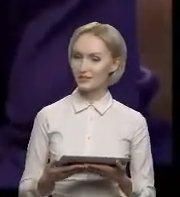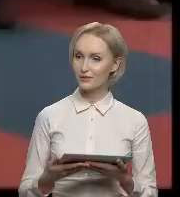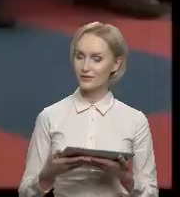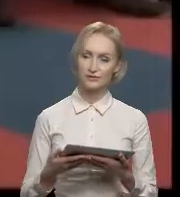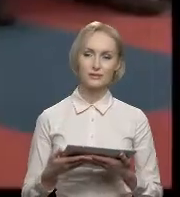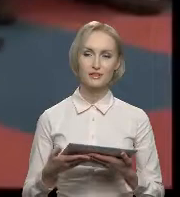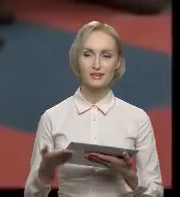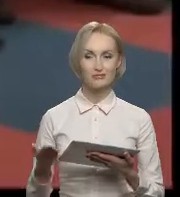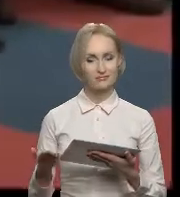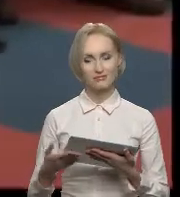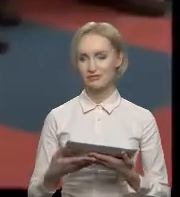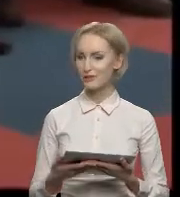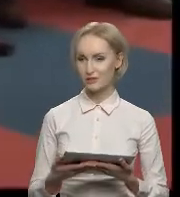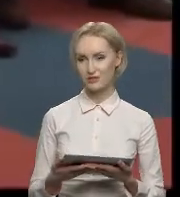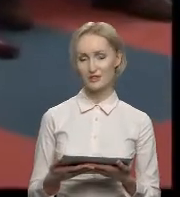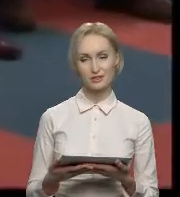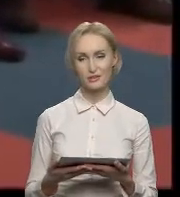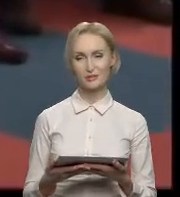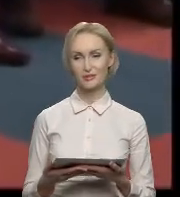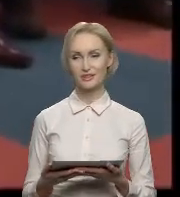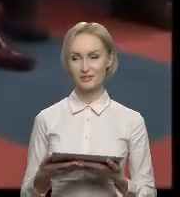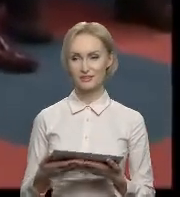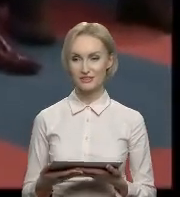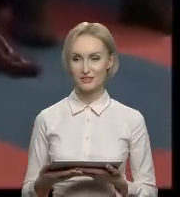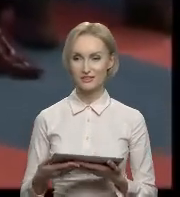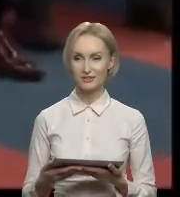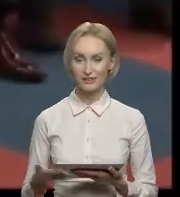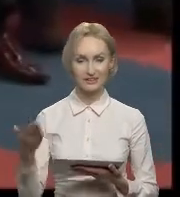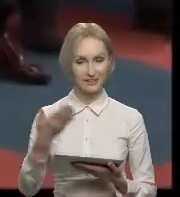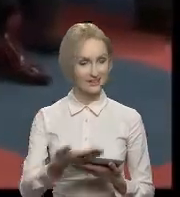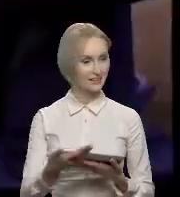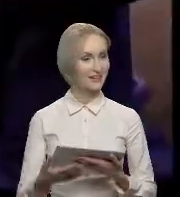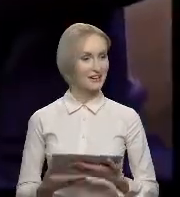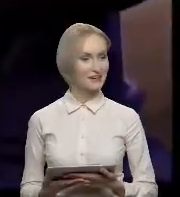the odds of you being the baby daddy have now skyrocketed to the top.